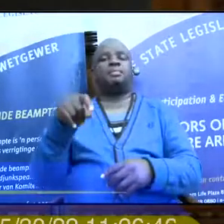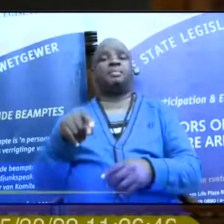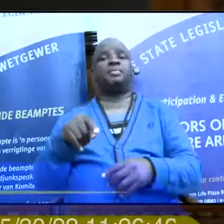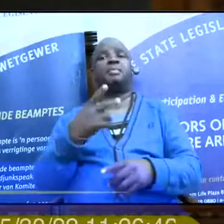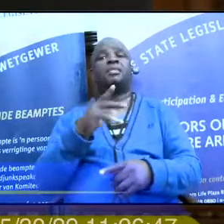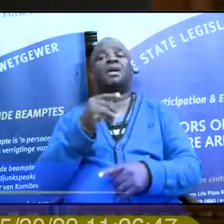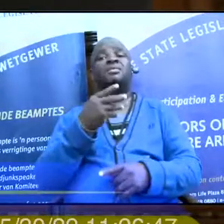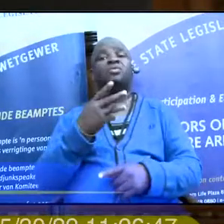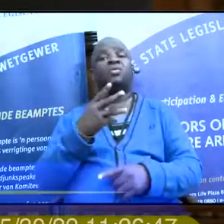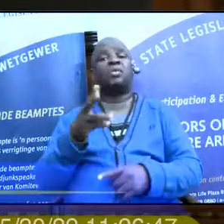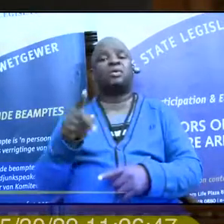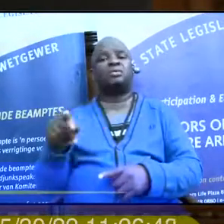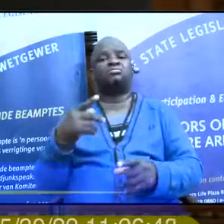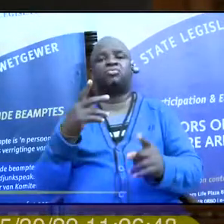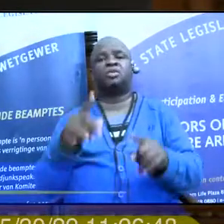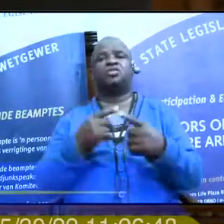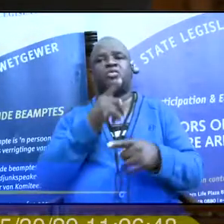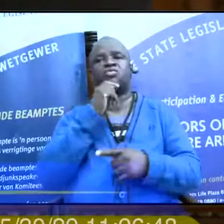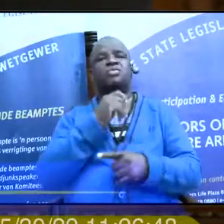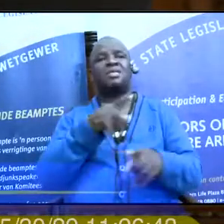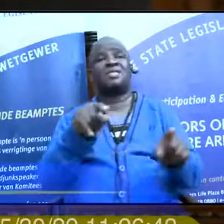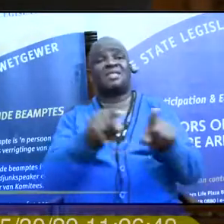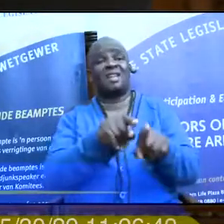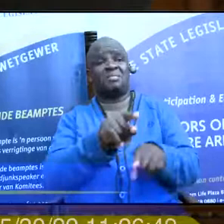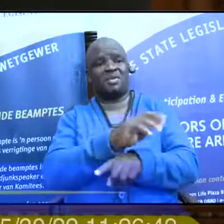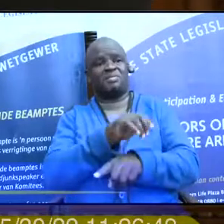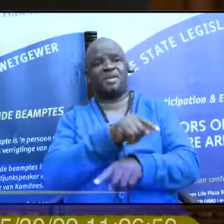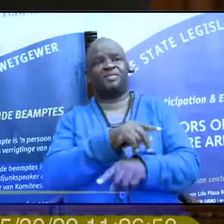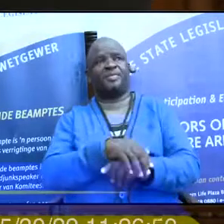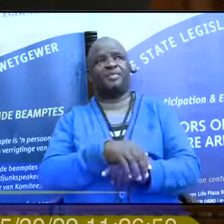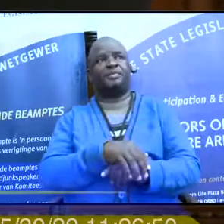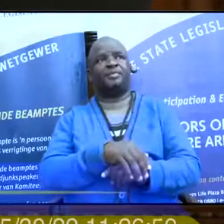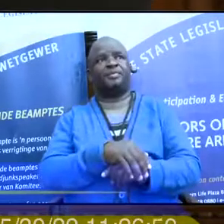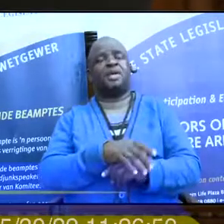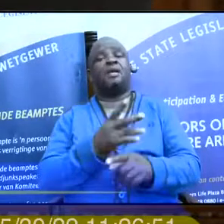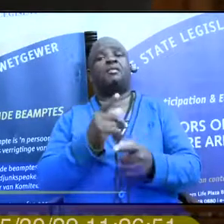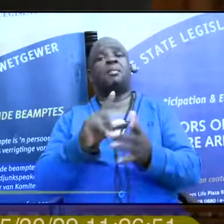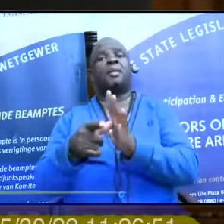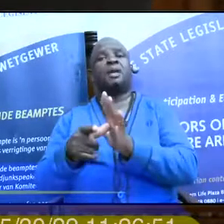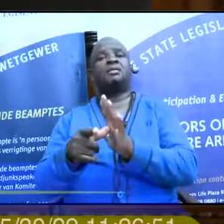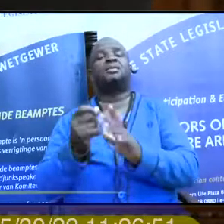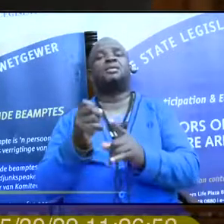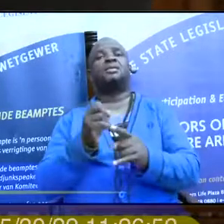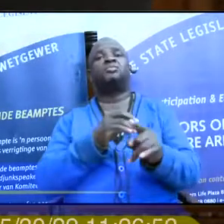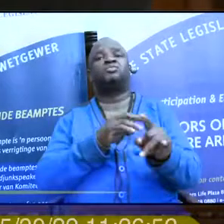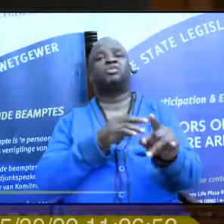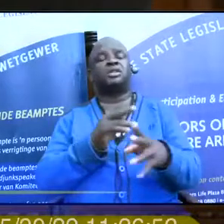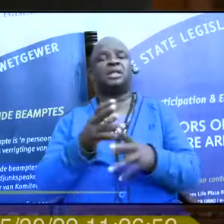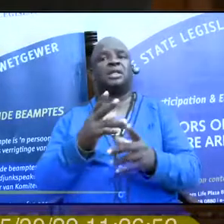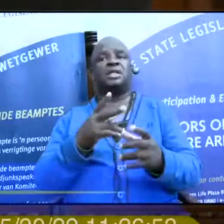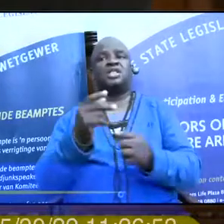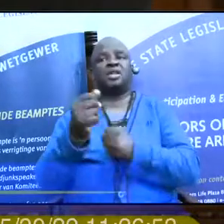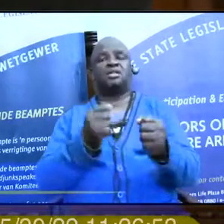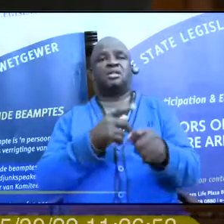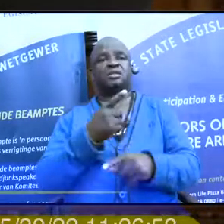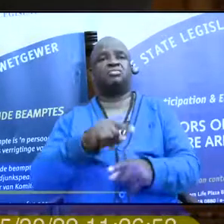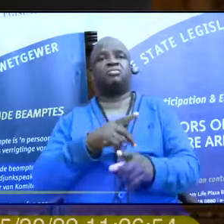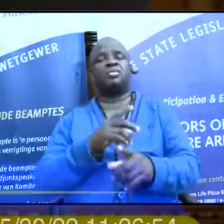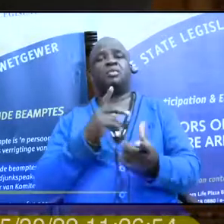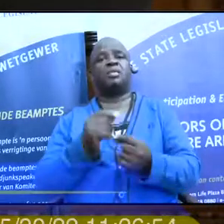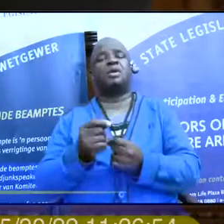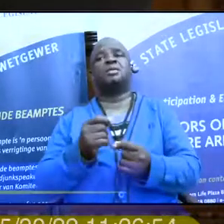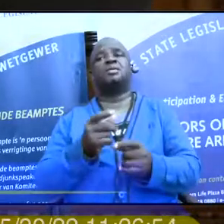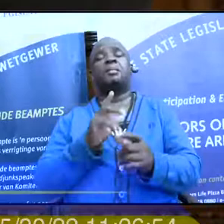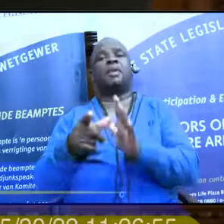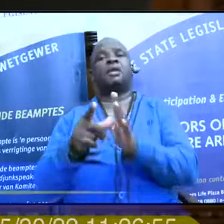into its own municipality so infrastructure planning needs to change and yes we do need capital budgets but there